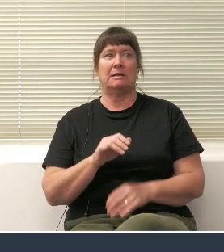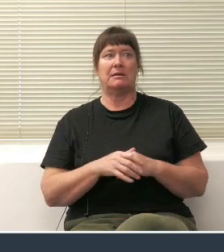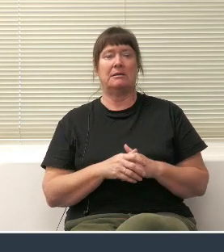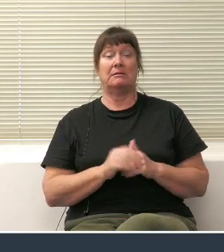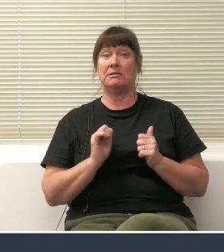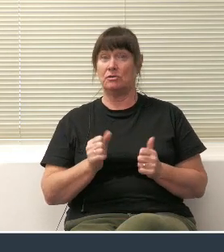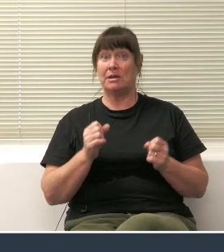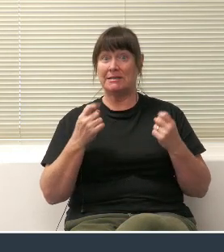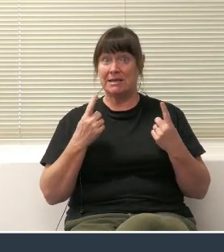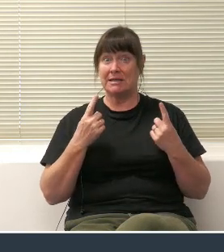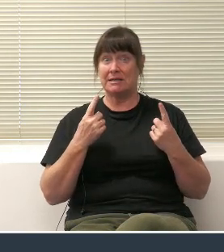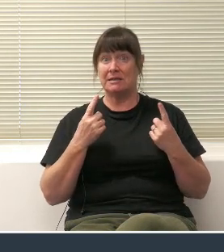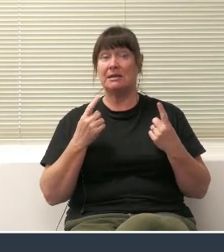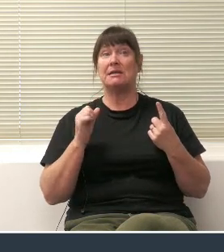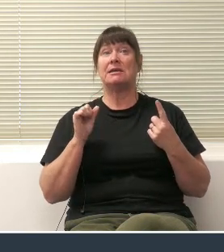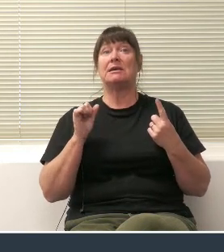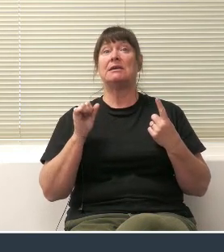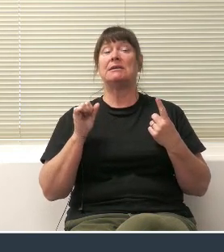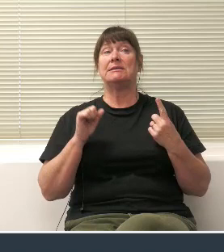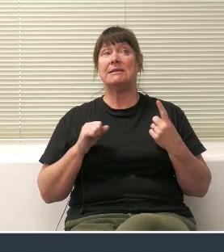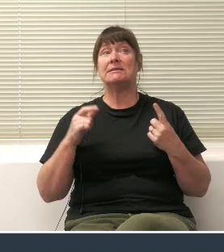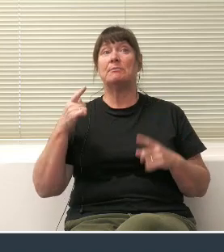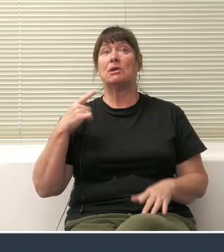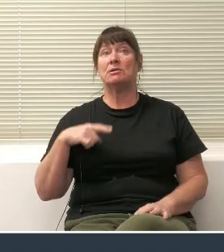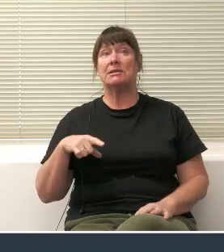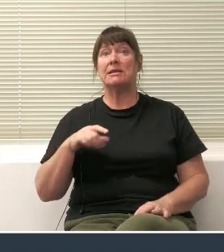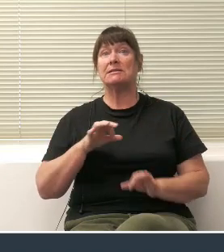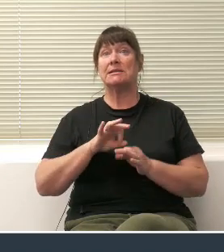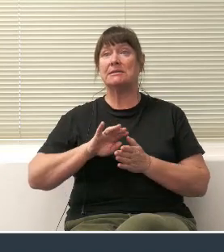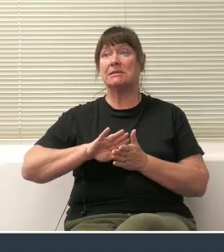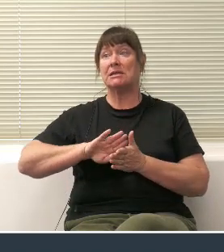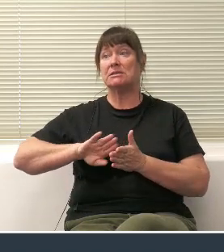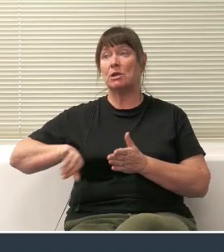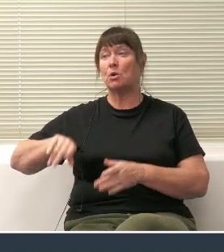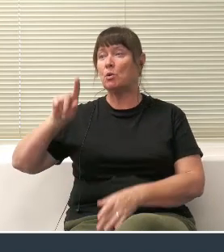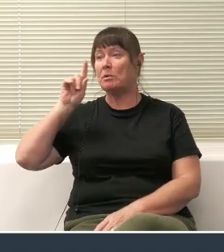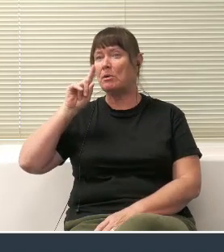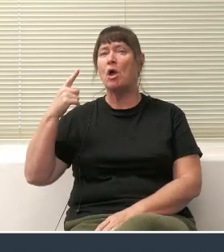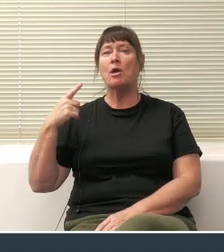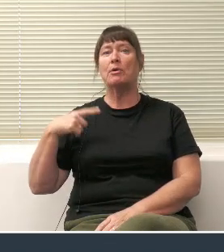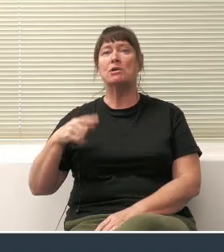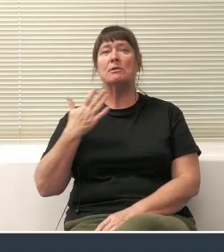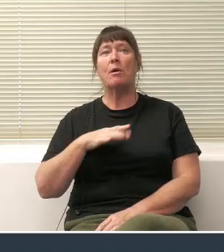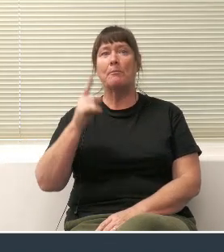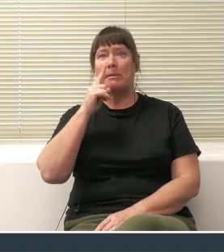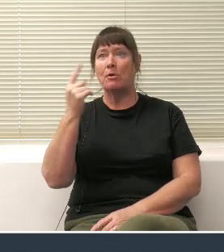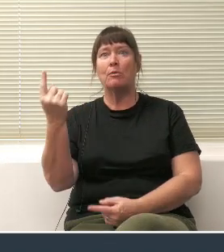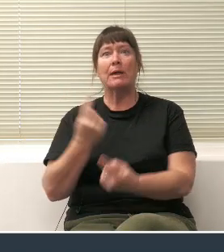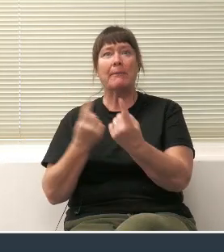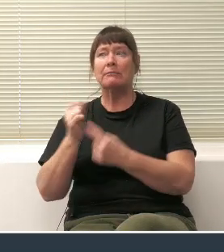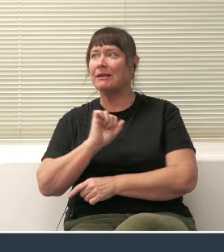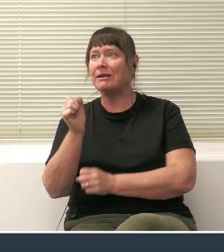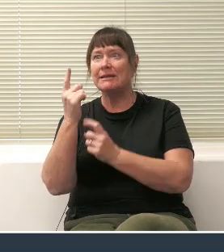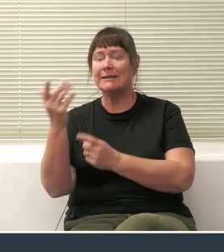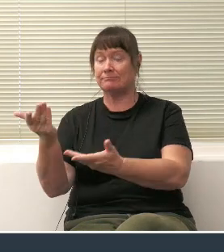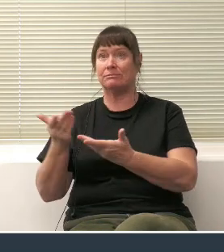a good idea because then it doesn't exclude people that we want as many people coming to us with their